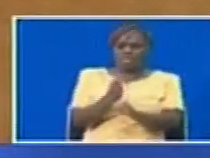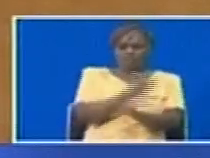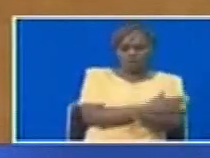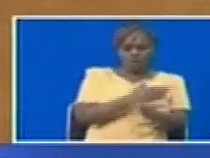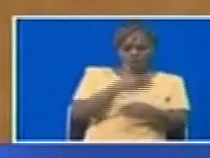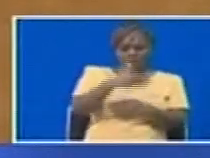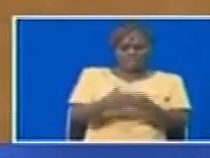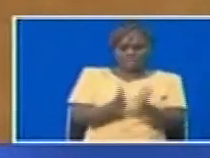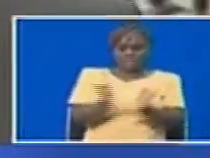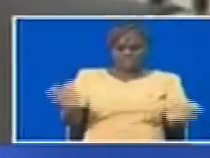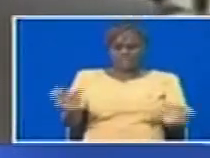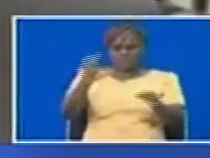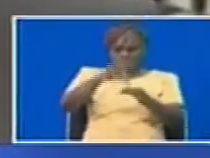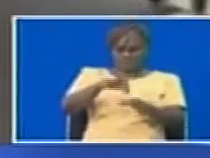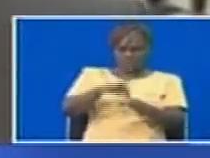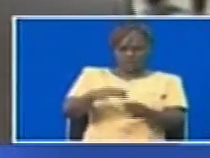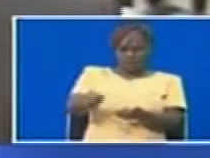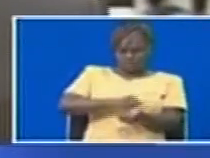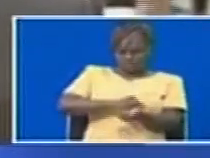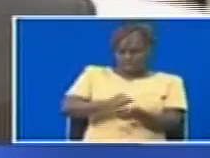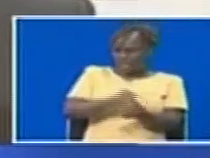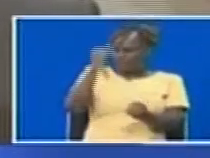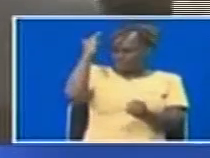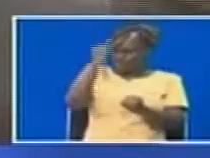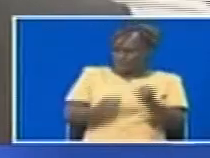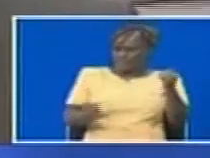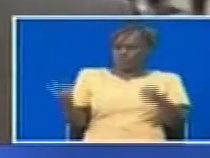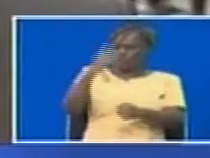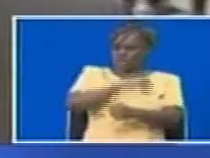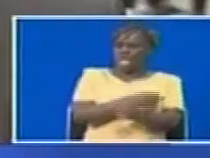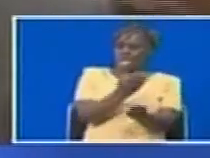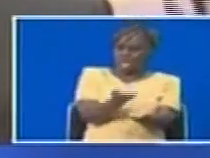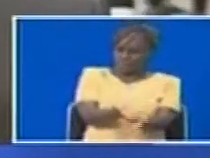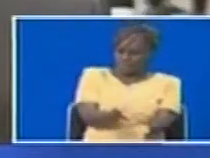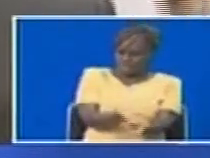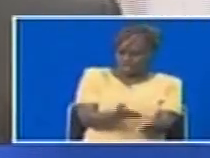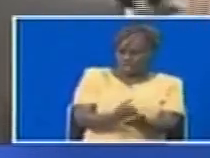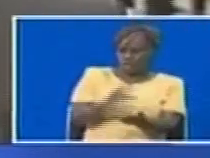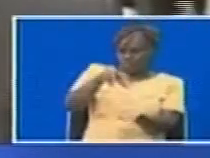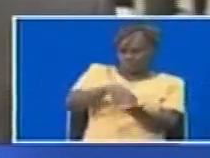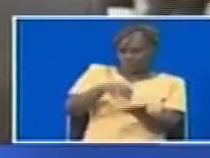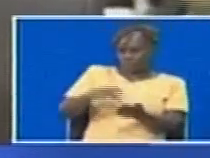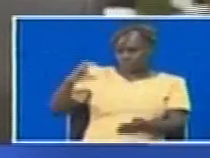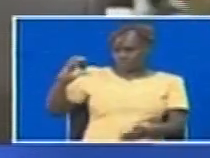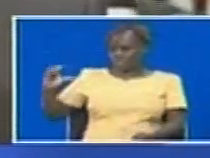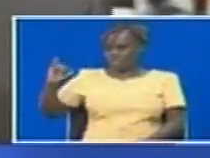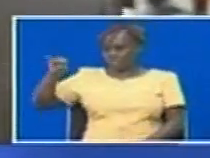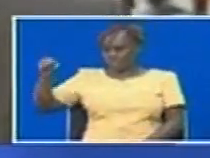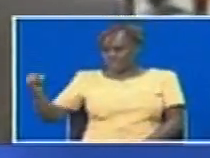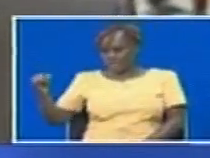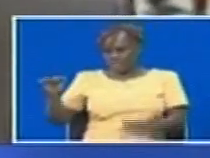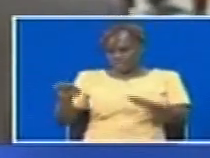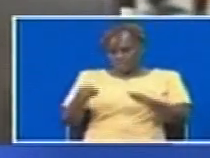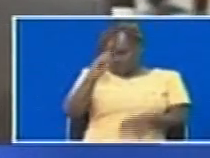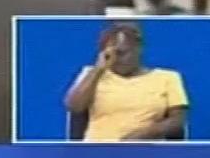next general elections. With this Friday being the last day for any interested Kenyan to apply for the position of Chief Justice, the